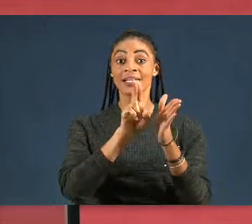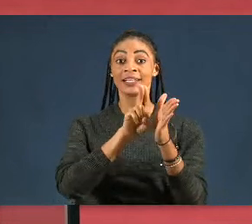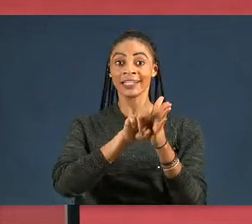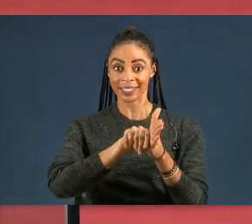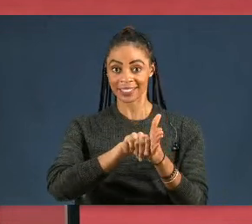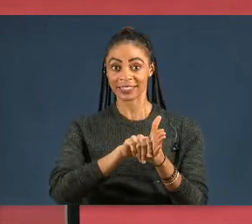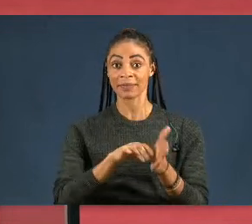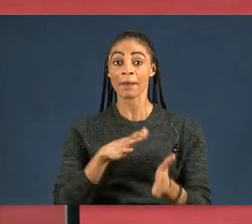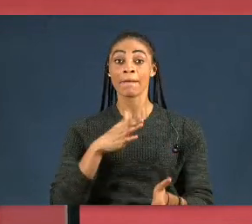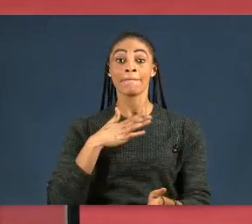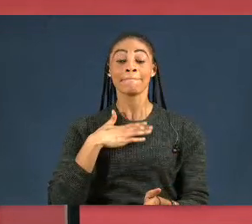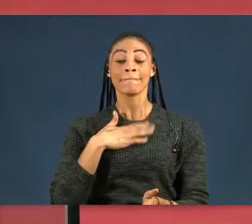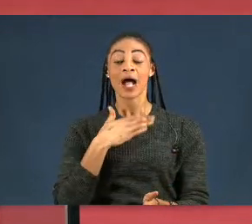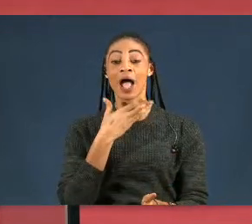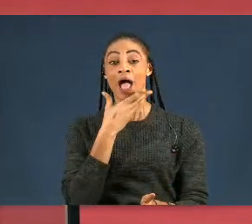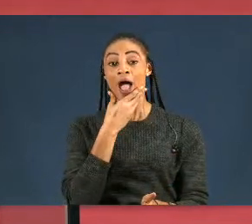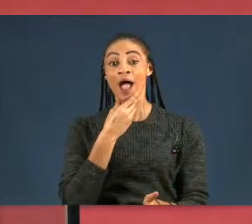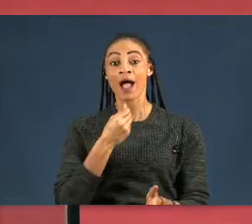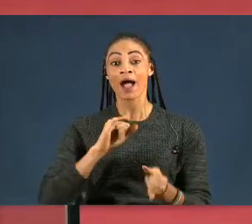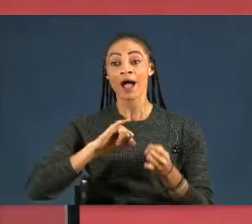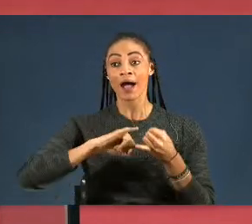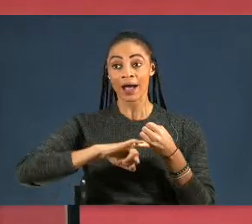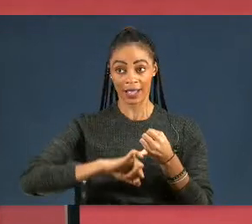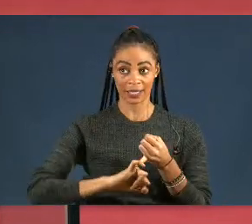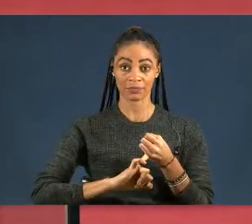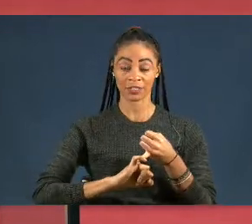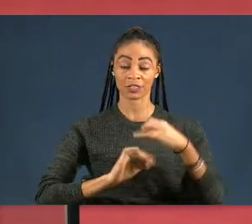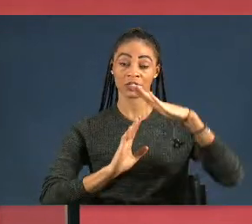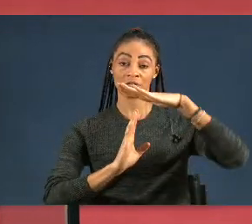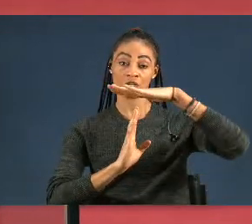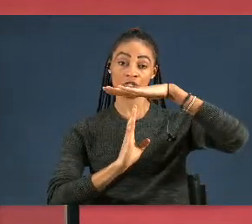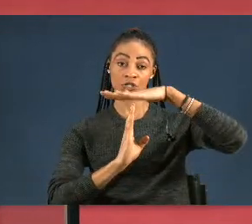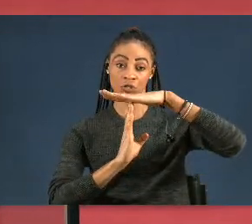of mine is the head of this family.